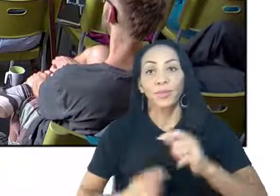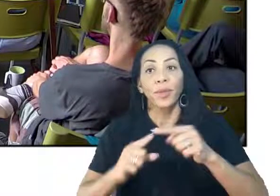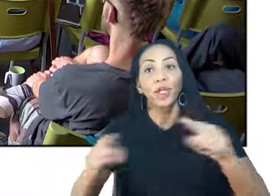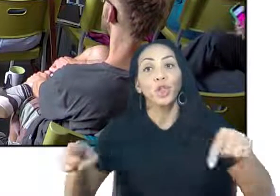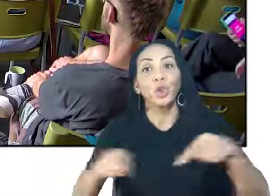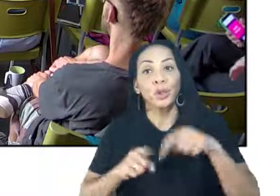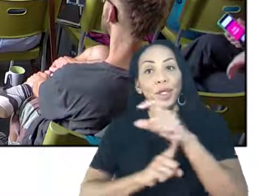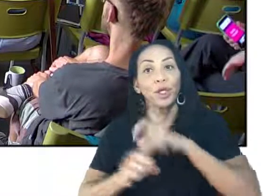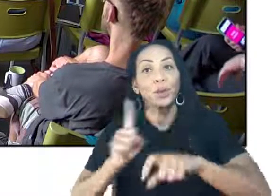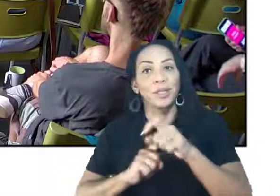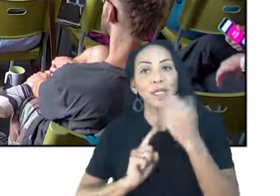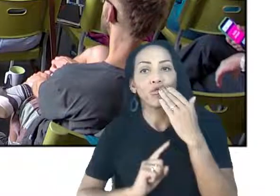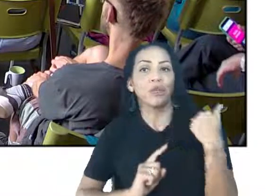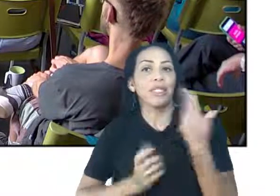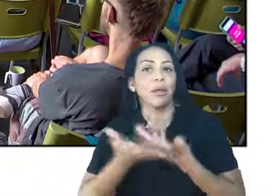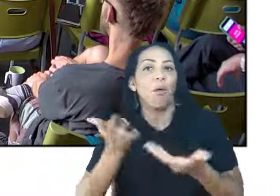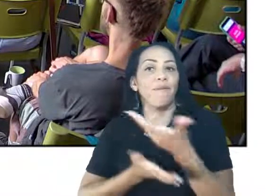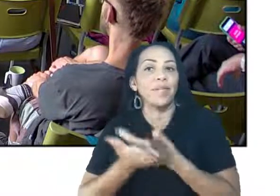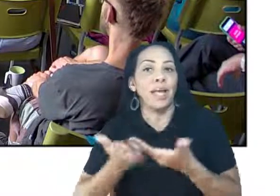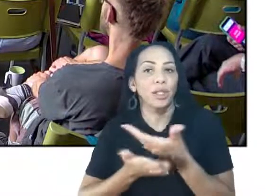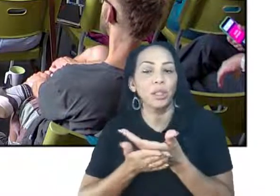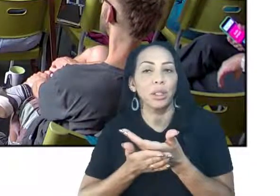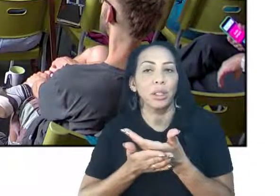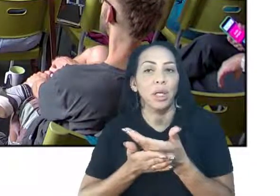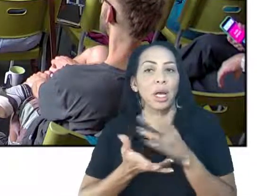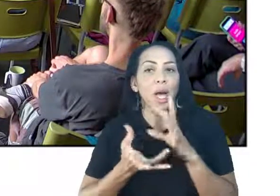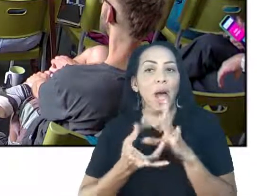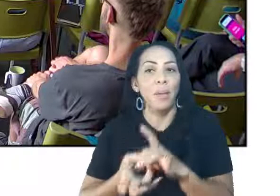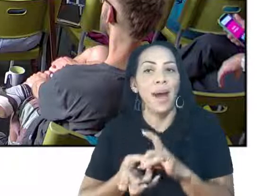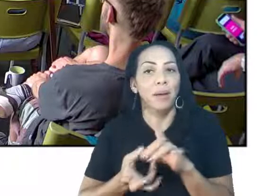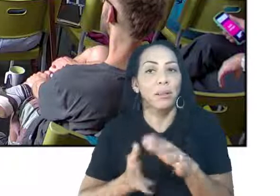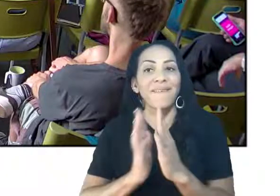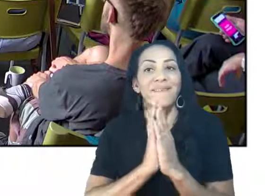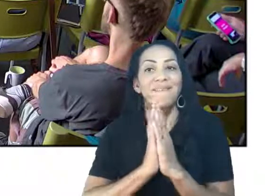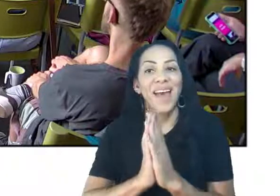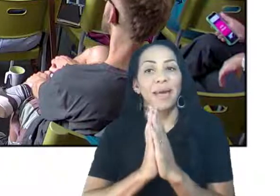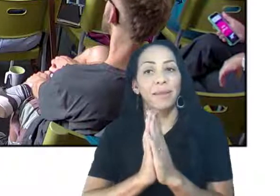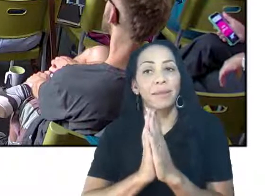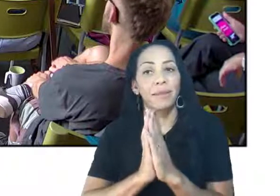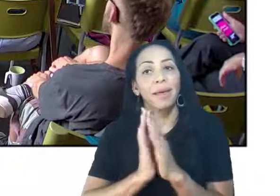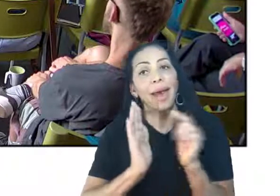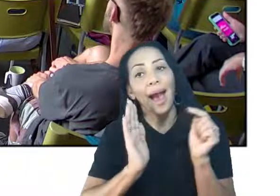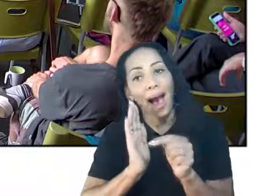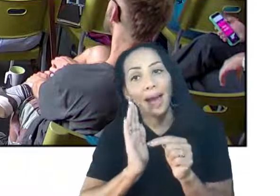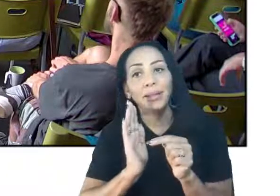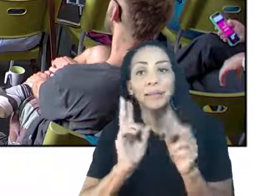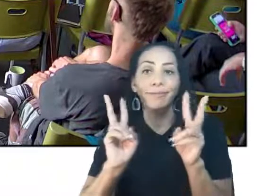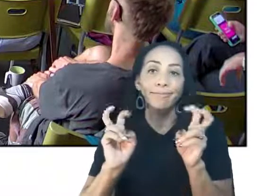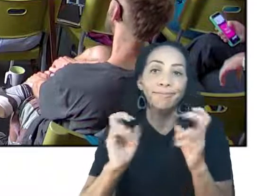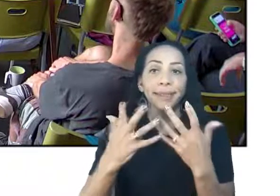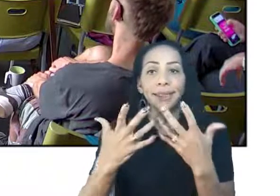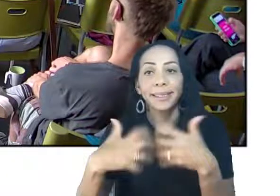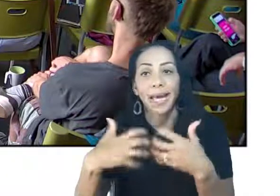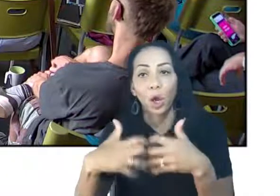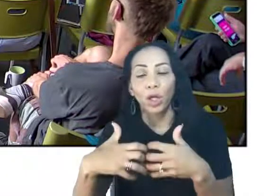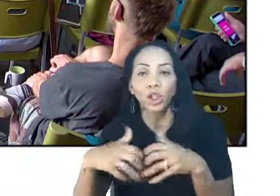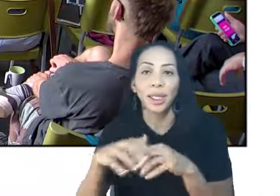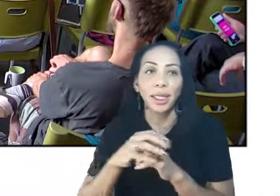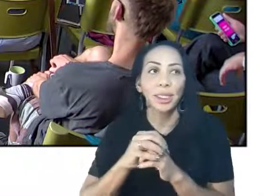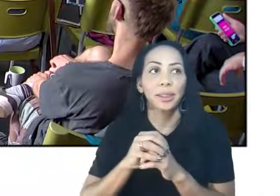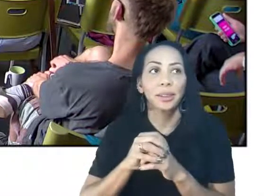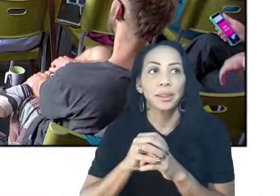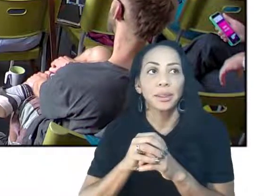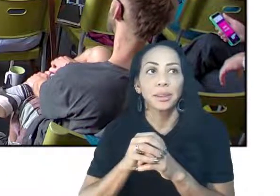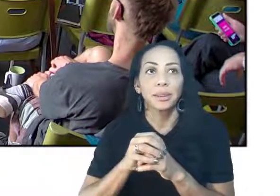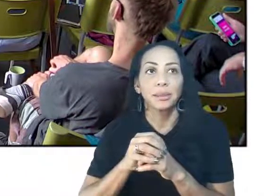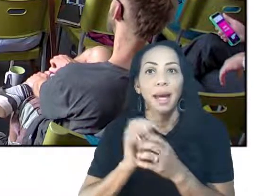about the possibility of faith as a technology as well. Mm-hmm. And I think maybe there's some similar ways of thinking about